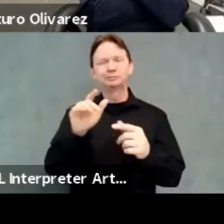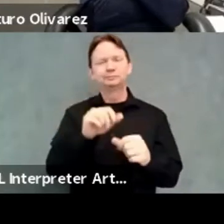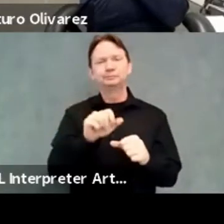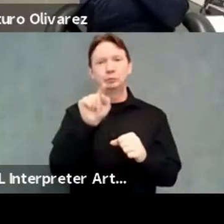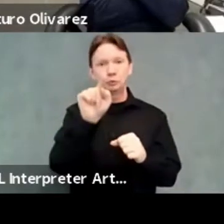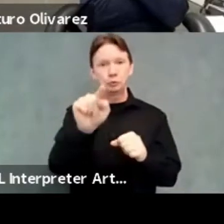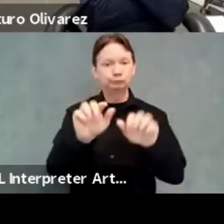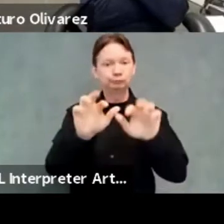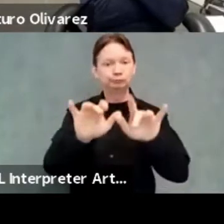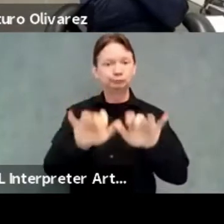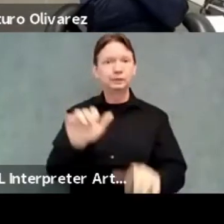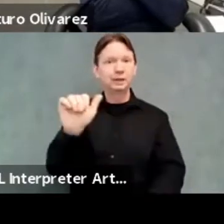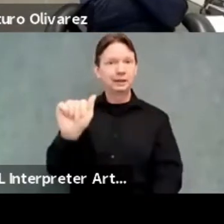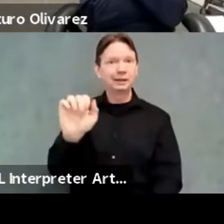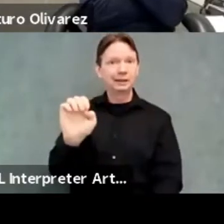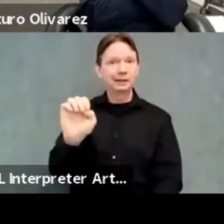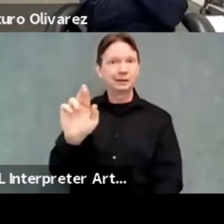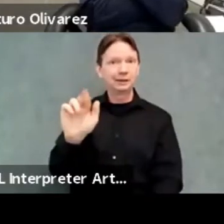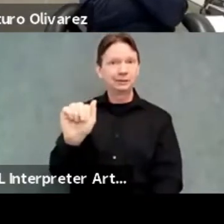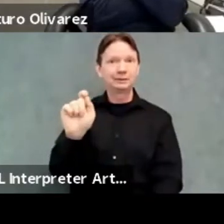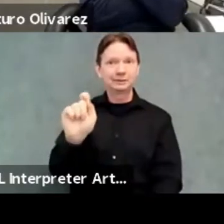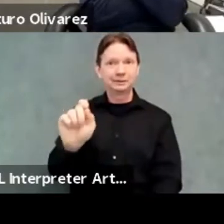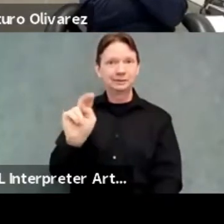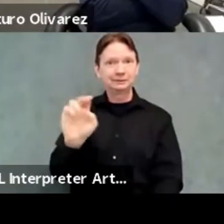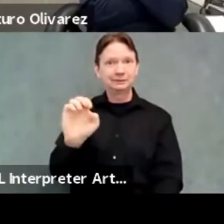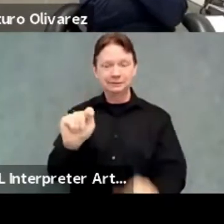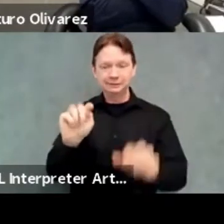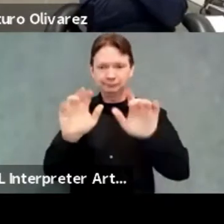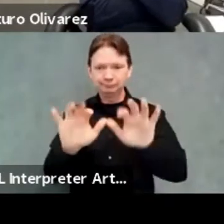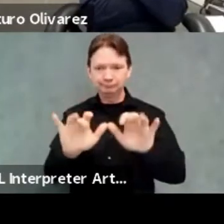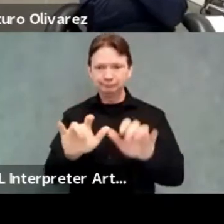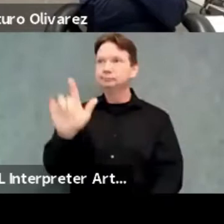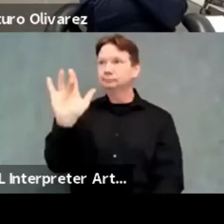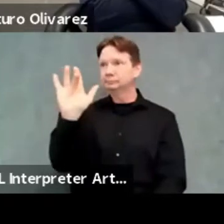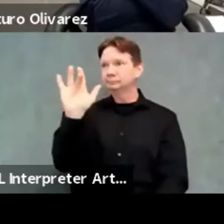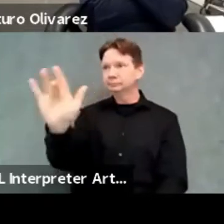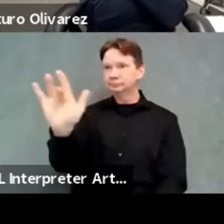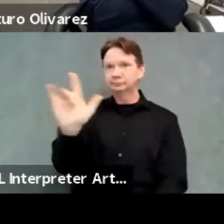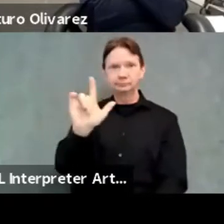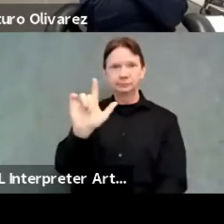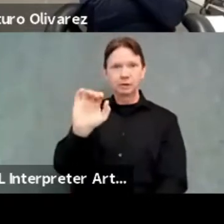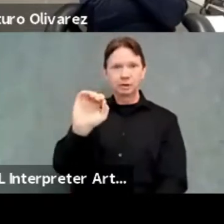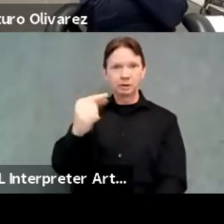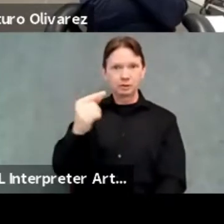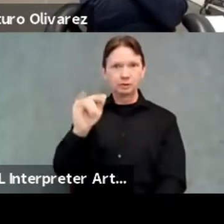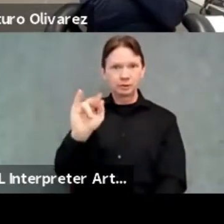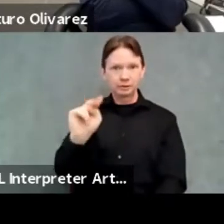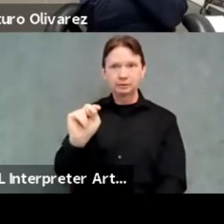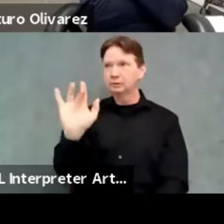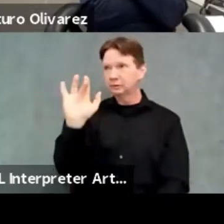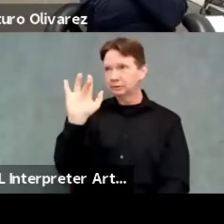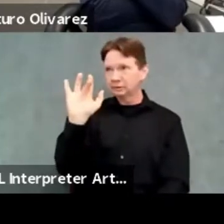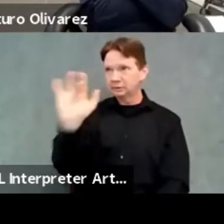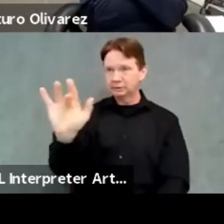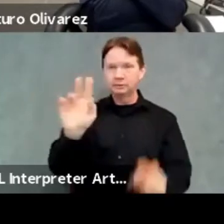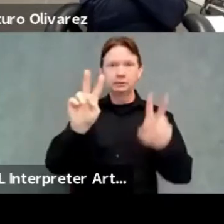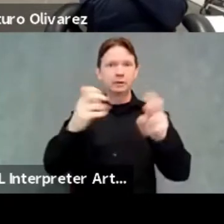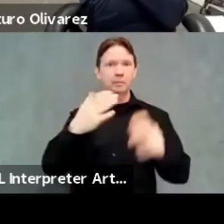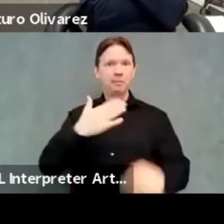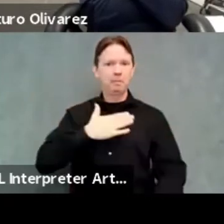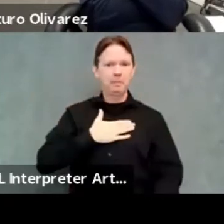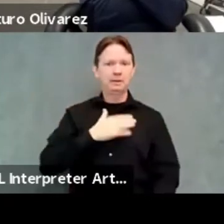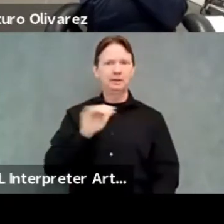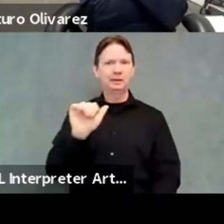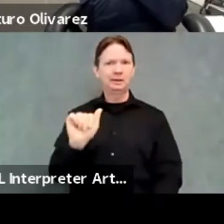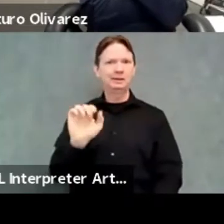and you click login at the top of the screen, you'll either be taken to, or you can click on the My AERA page. And from there, you'll